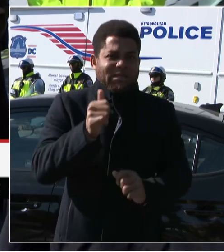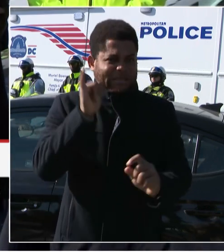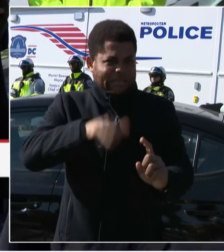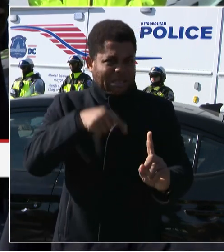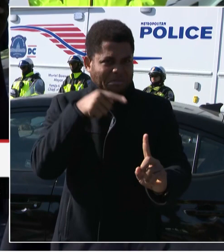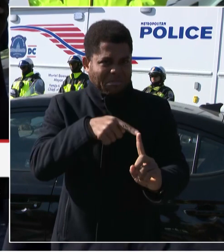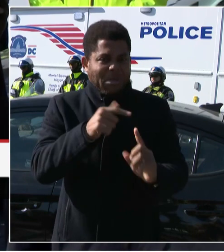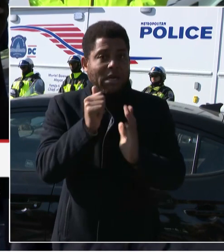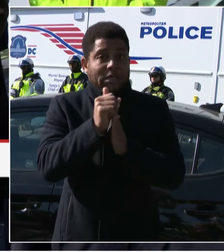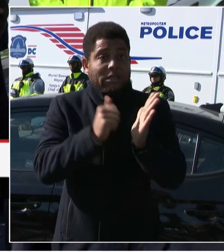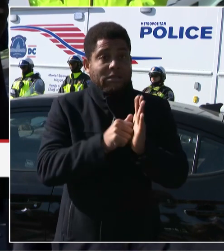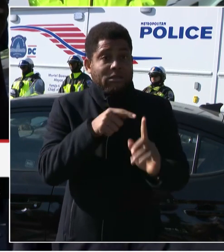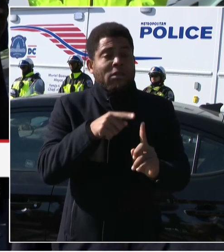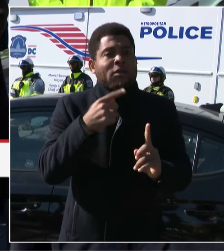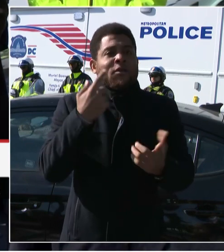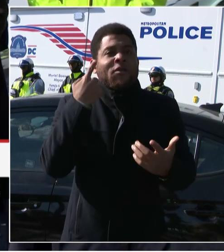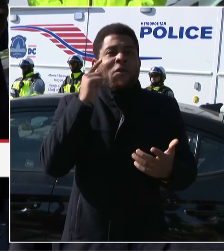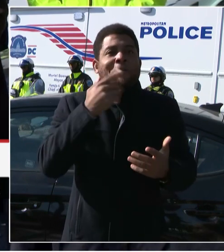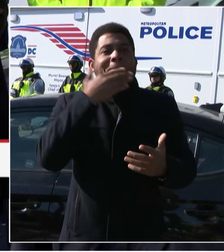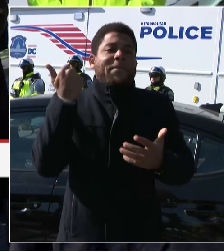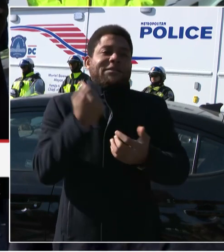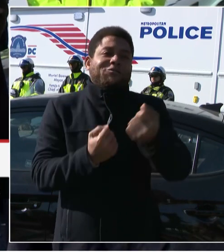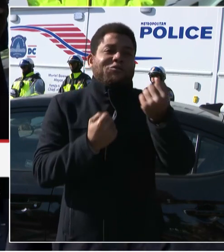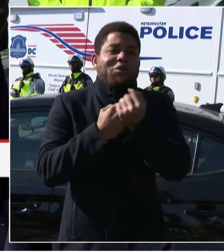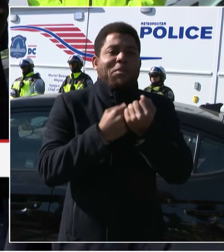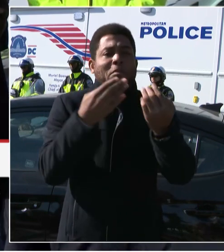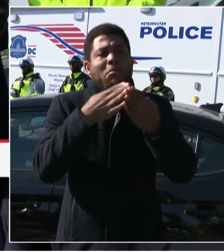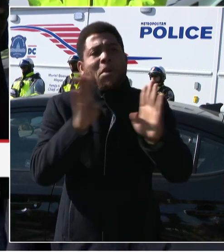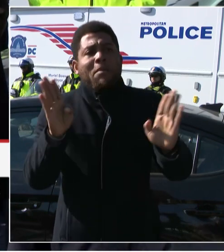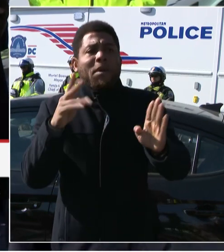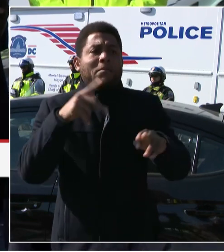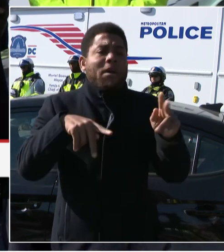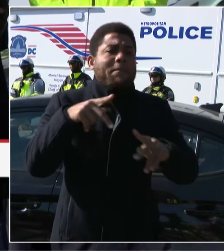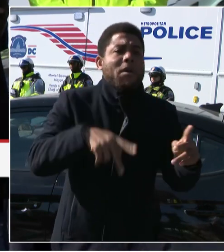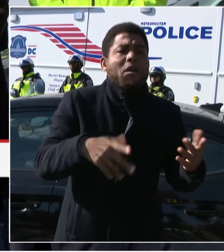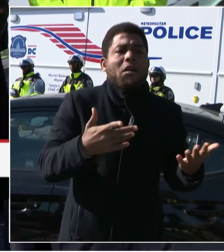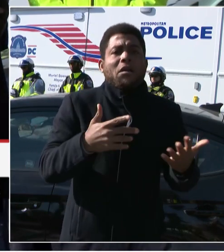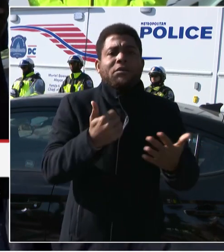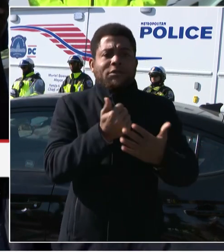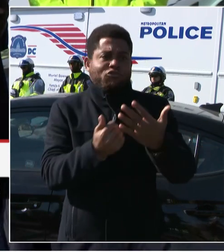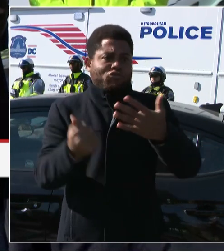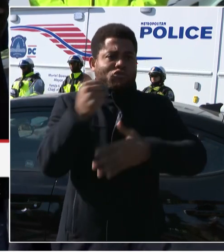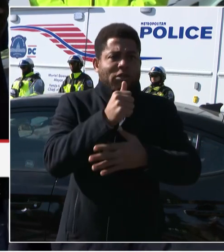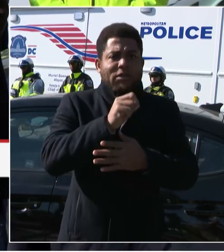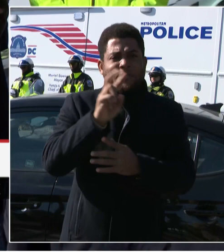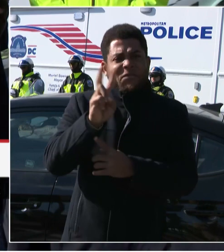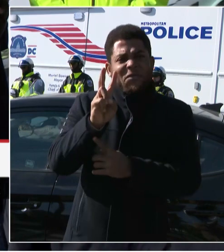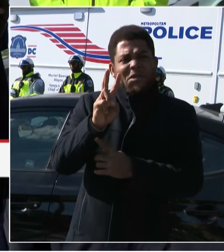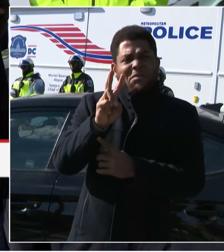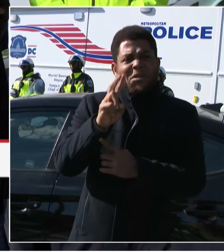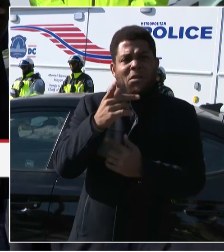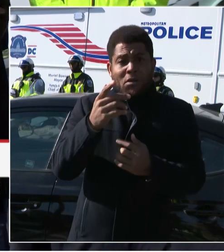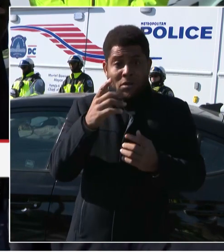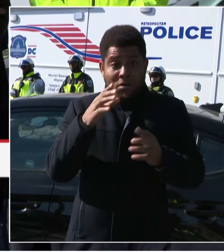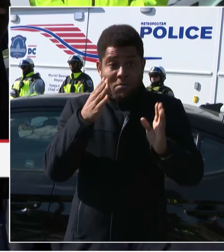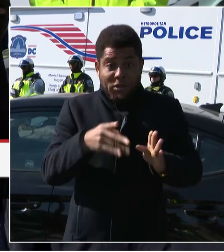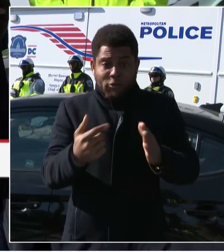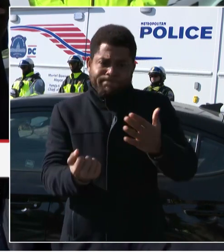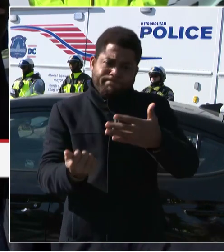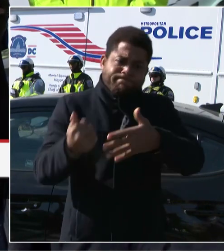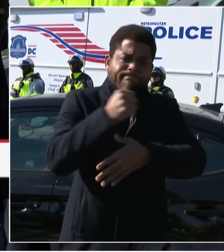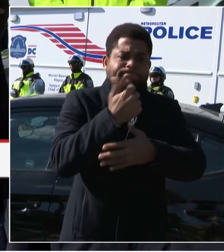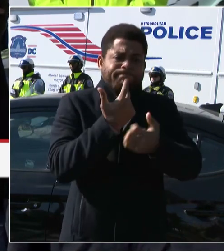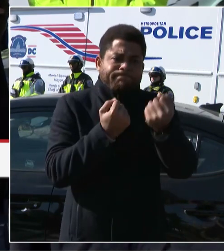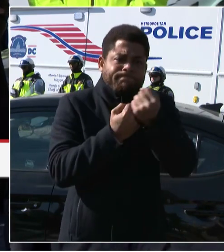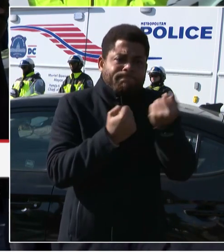to better support the public safety ecosystem, prioritize victims, and supports MPD's ability